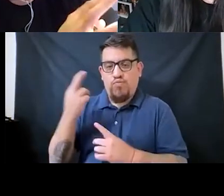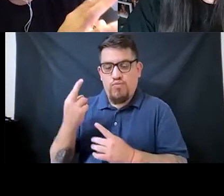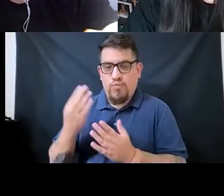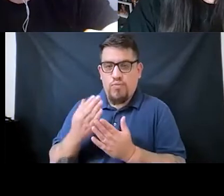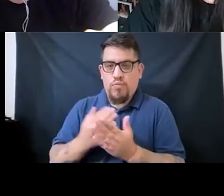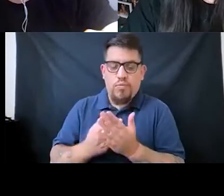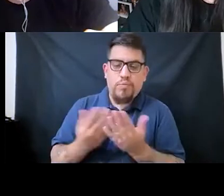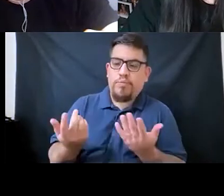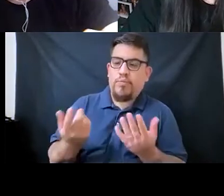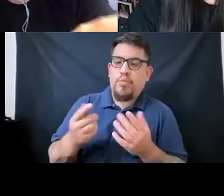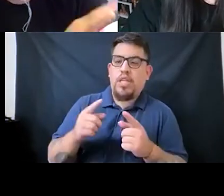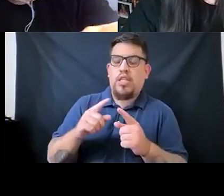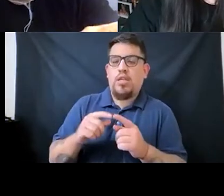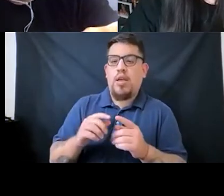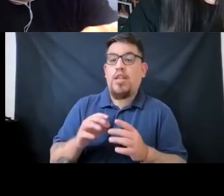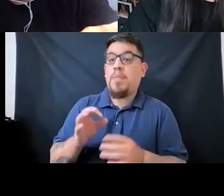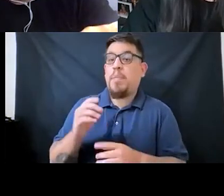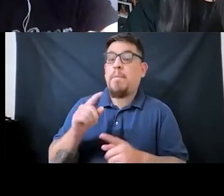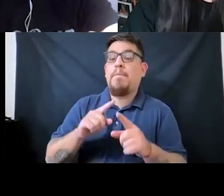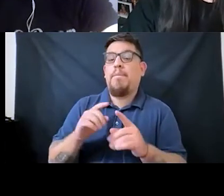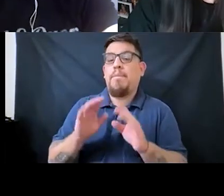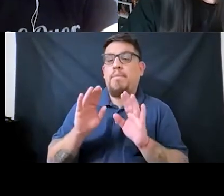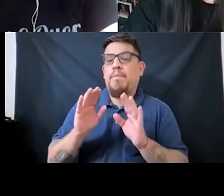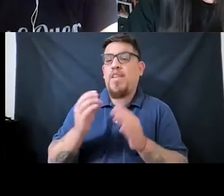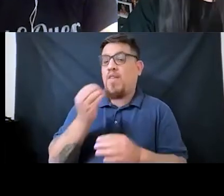studio, but the food is amazing.